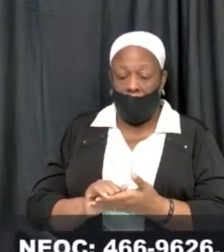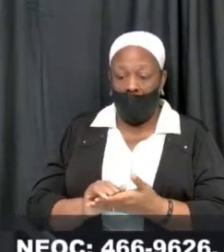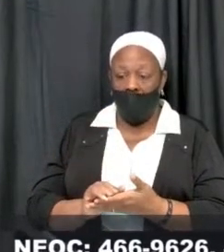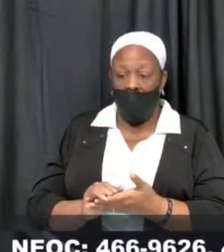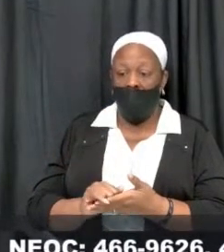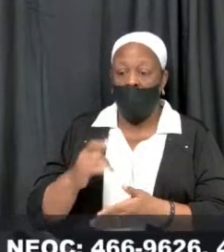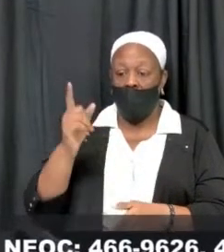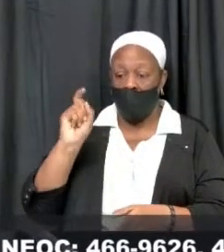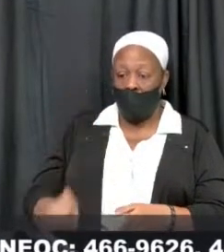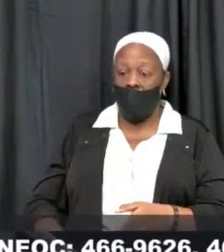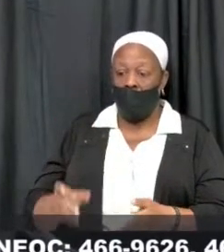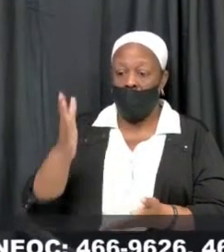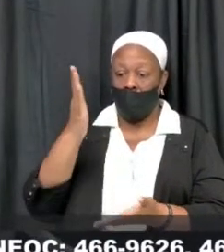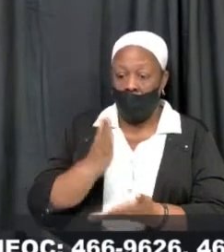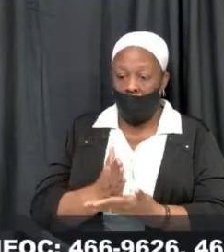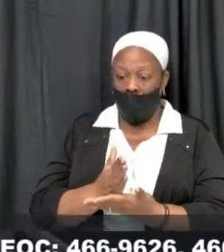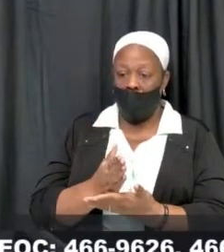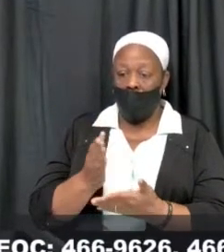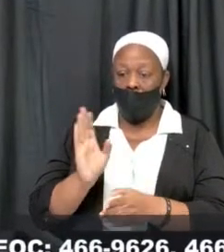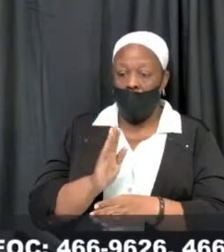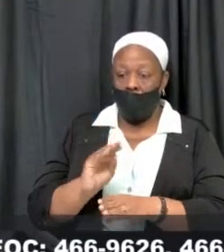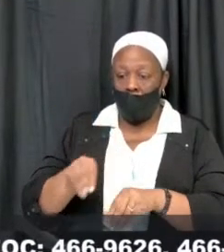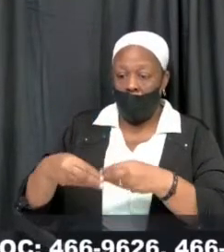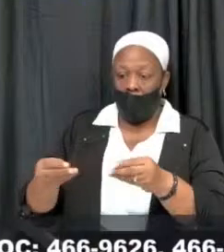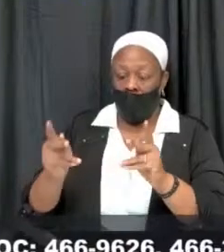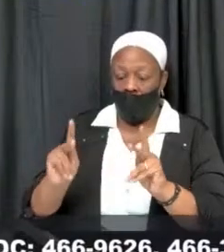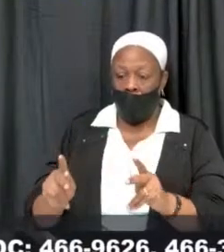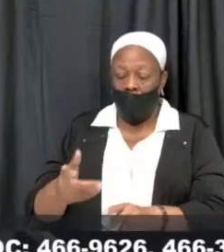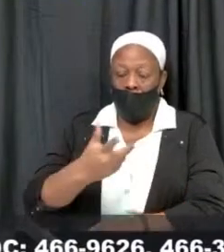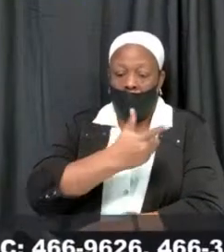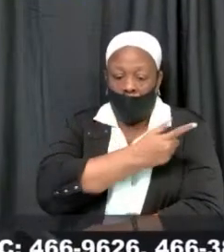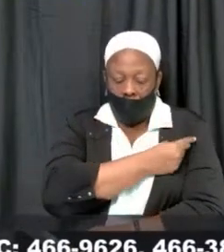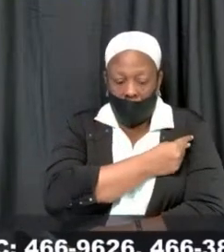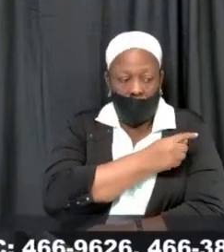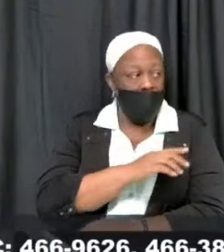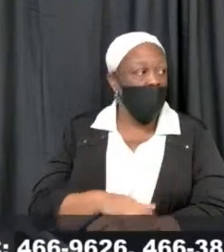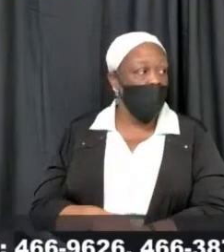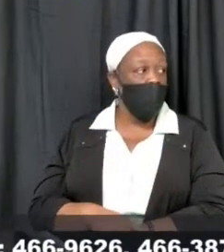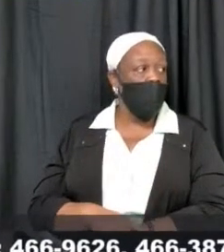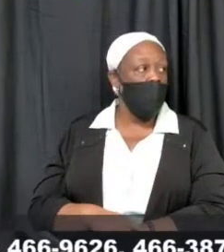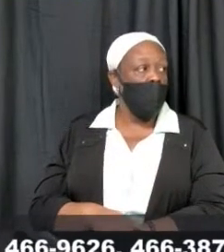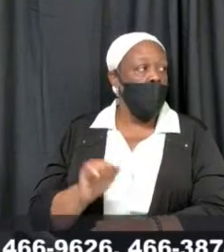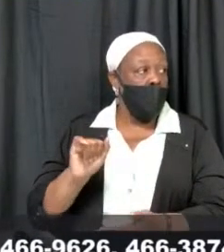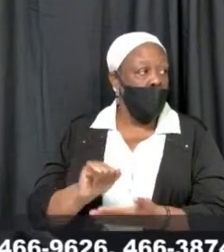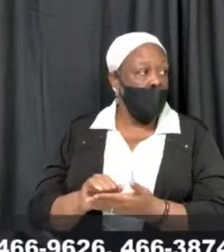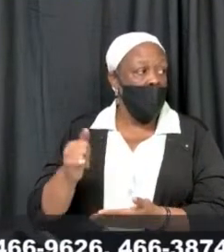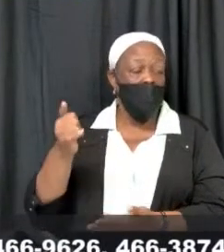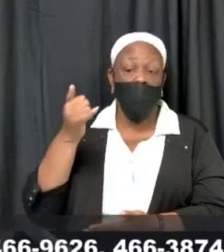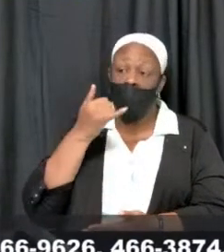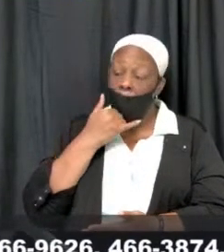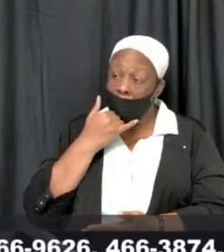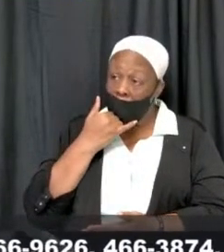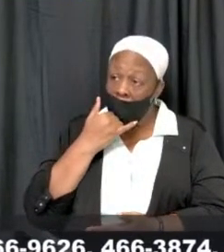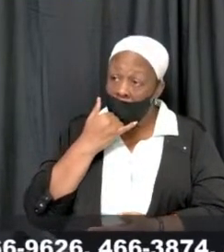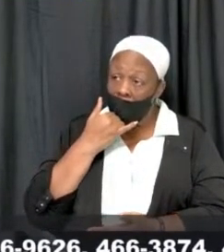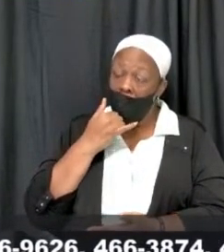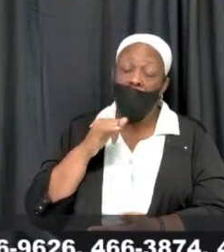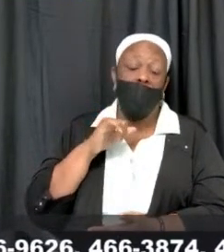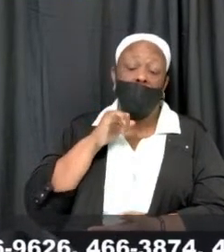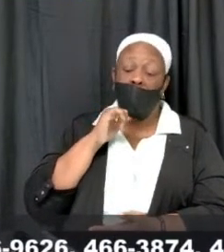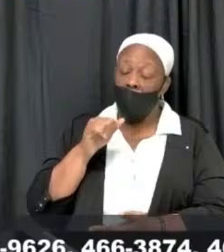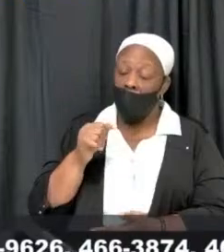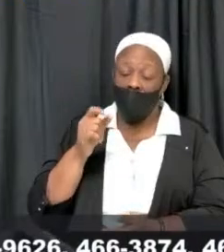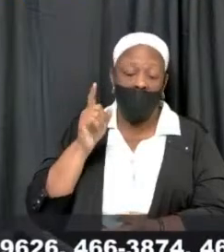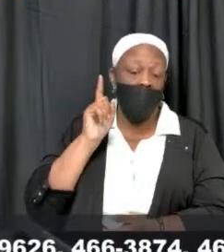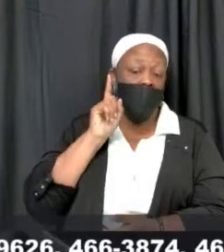effect, and therefore should not at all interfere with the